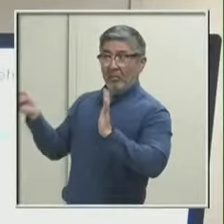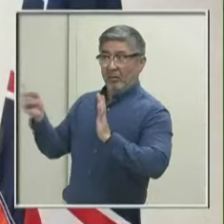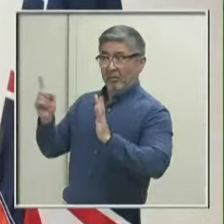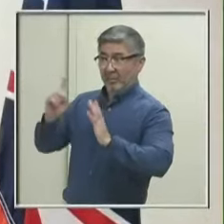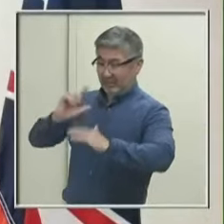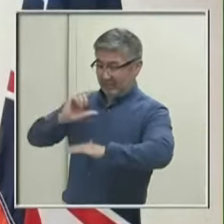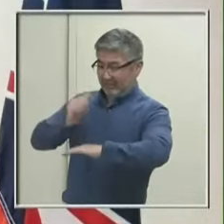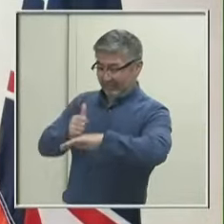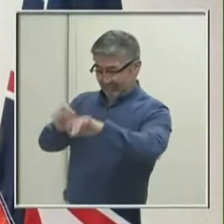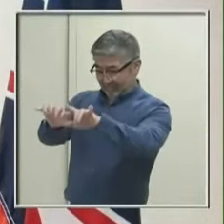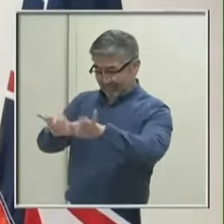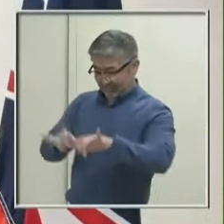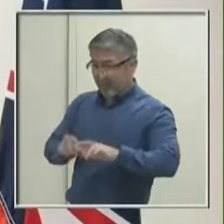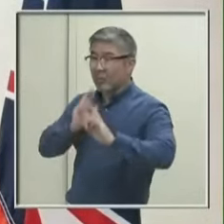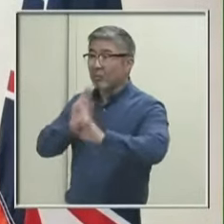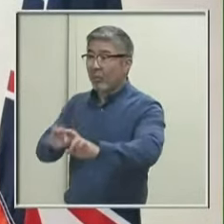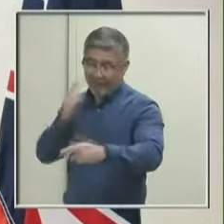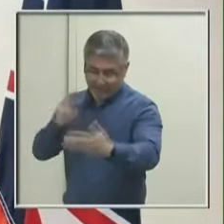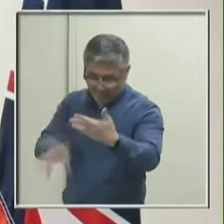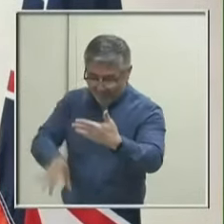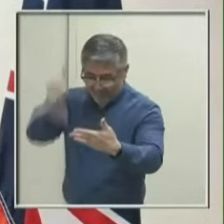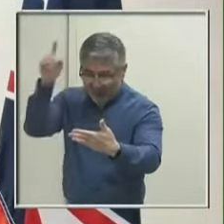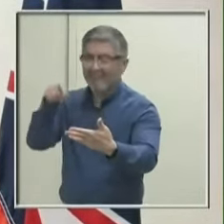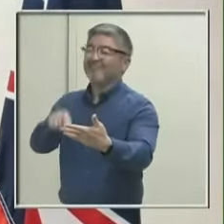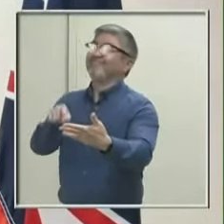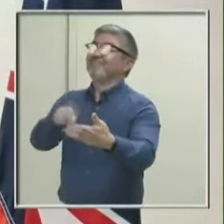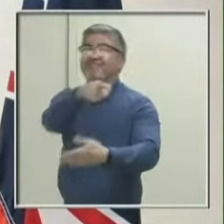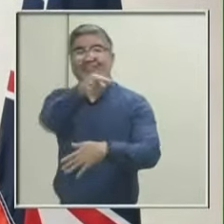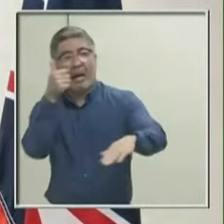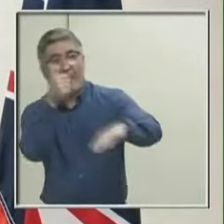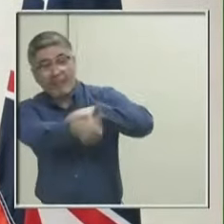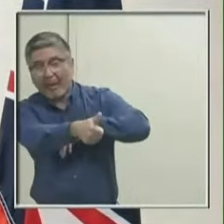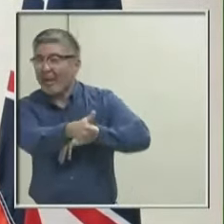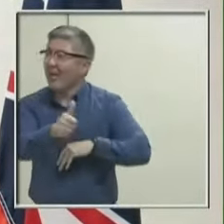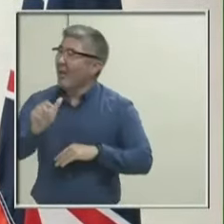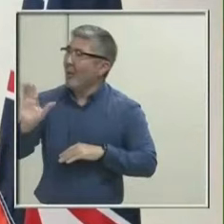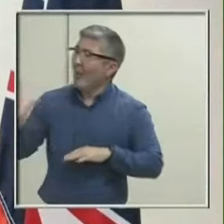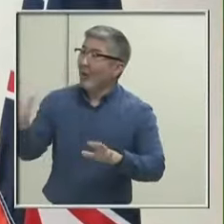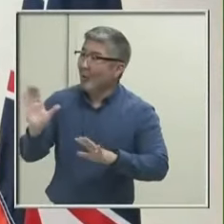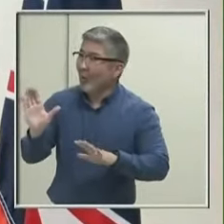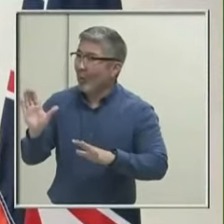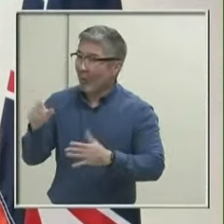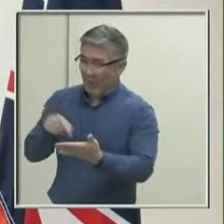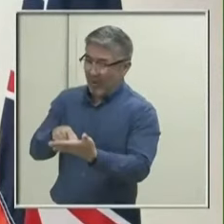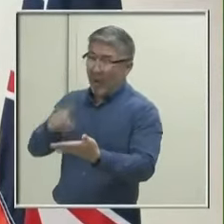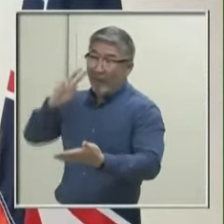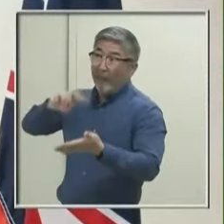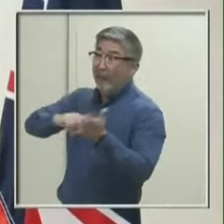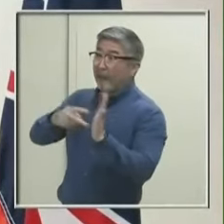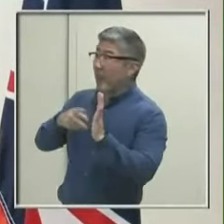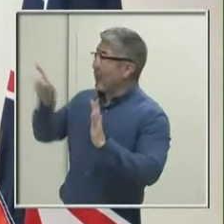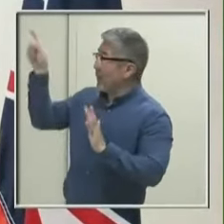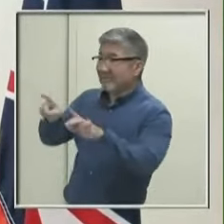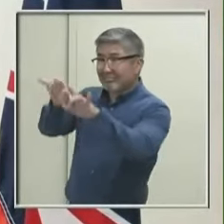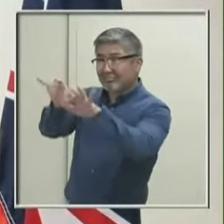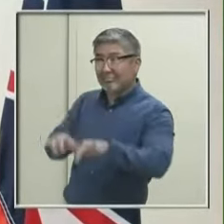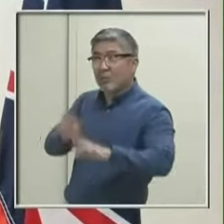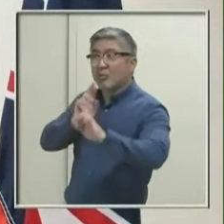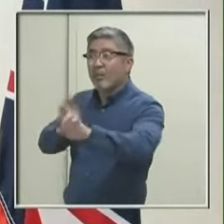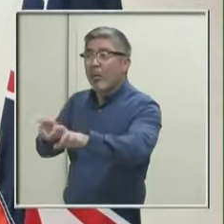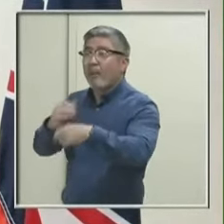place blame on anybody. This is about never letting this happen again. And that is my